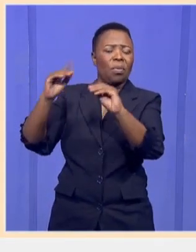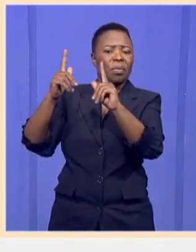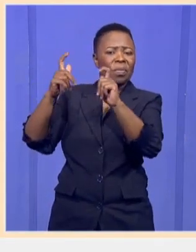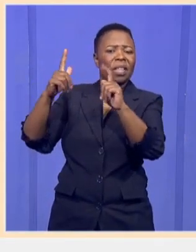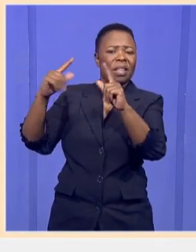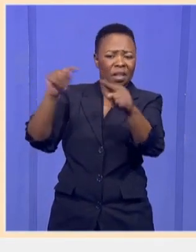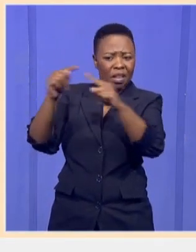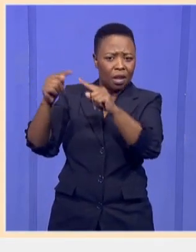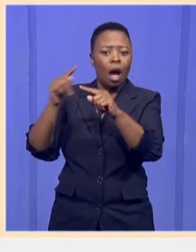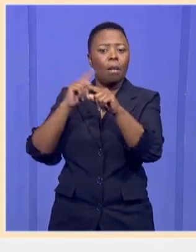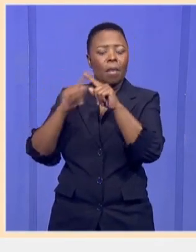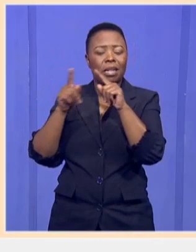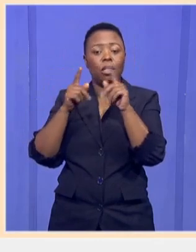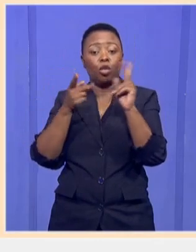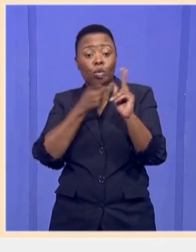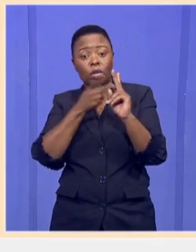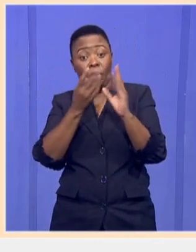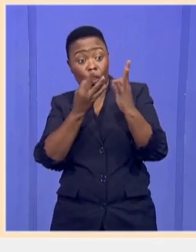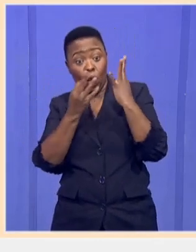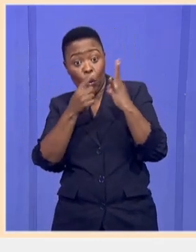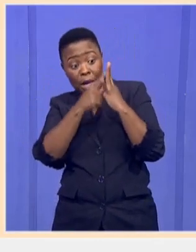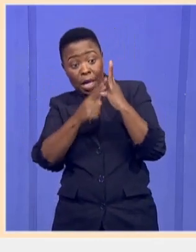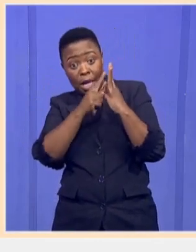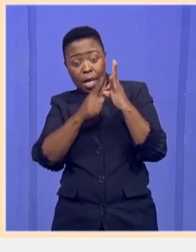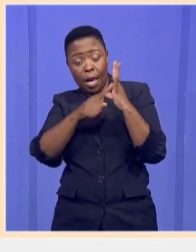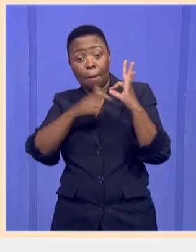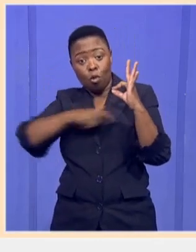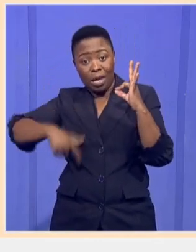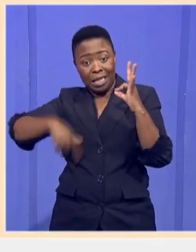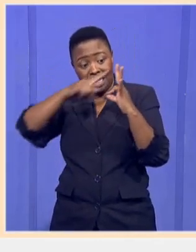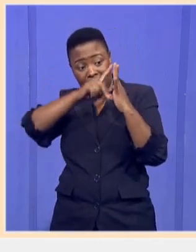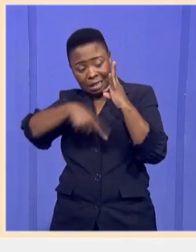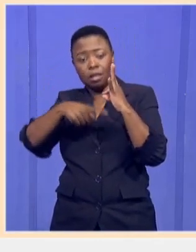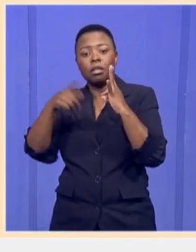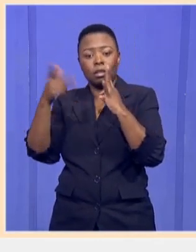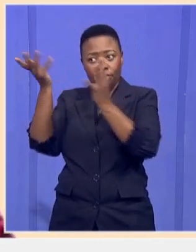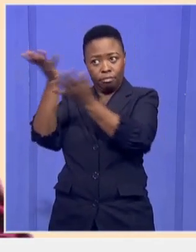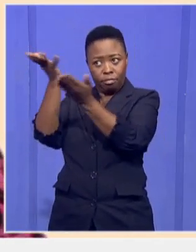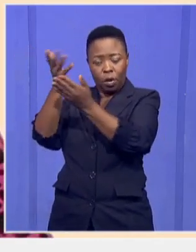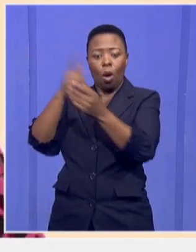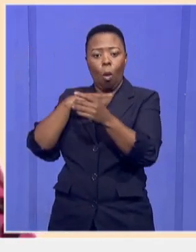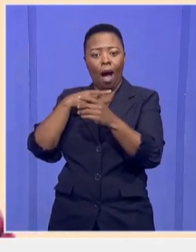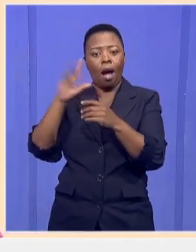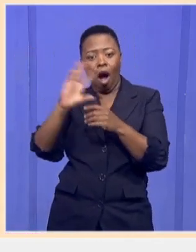are giving this matter their closest attention, as is the African Union.